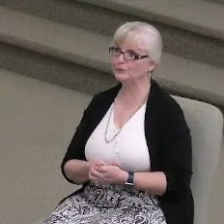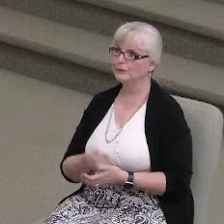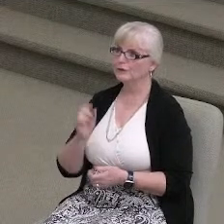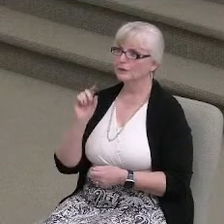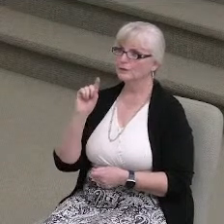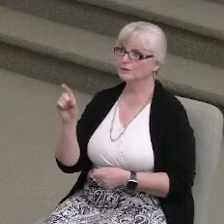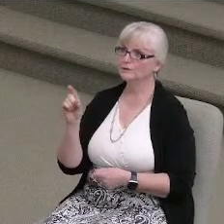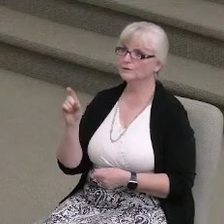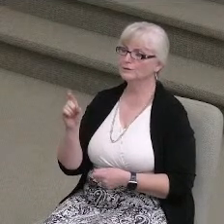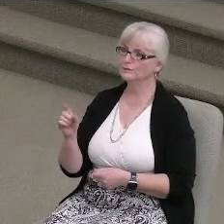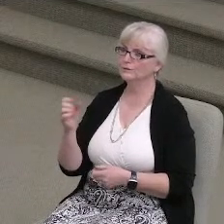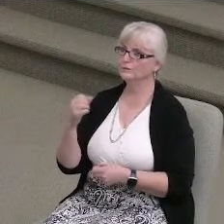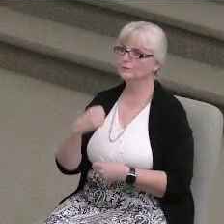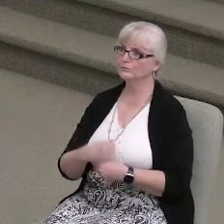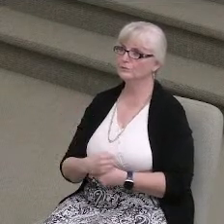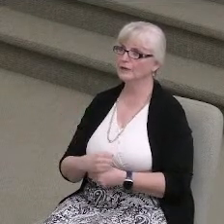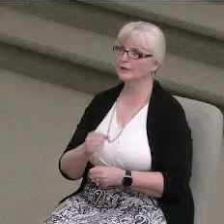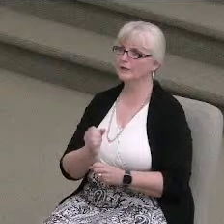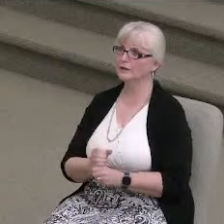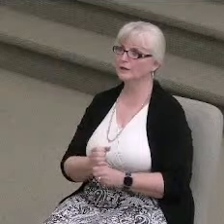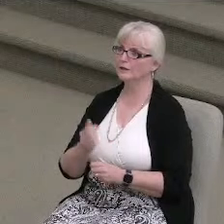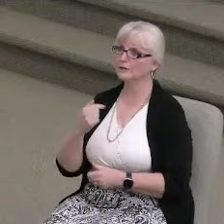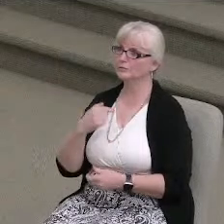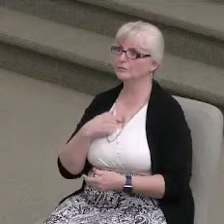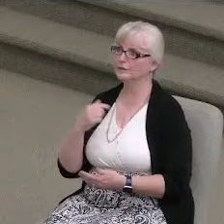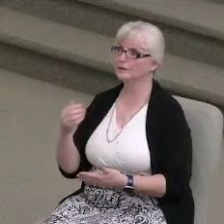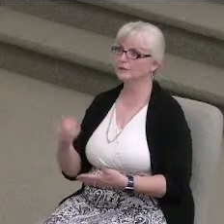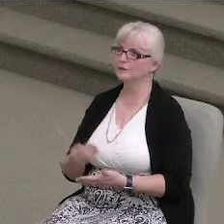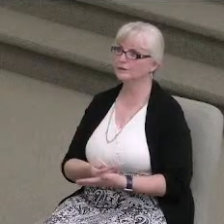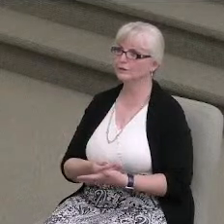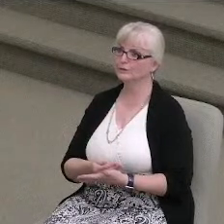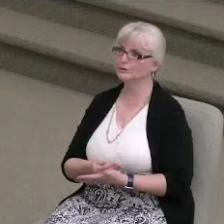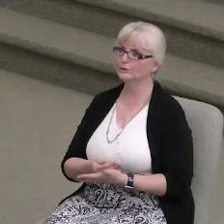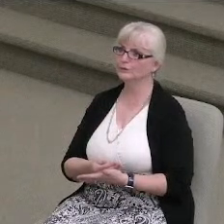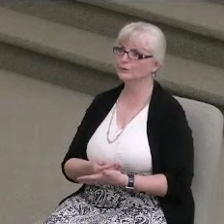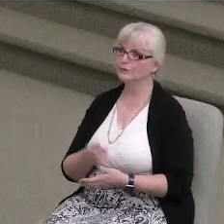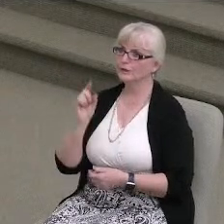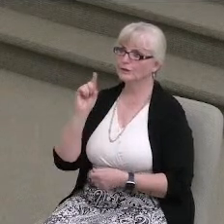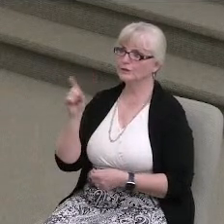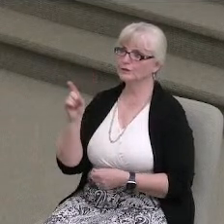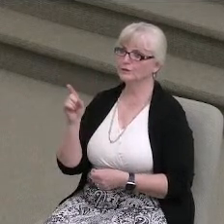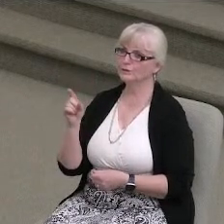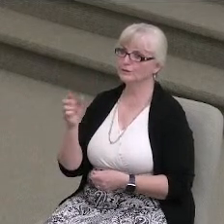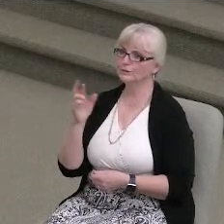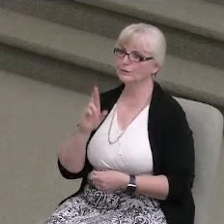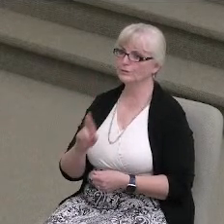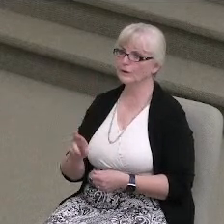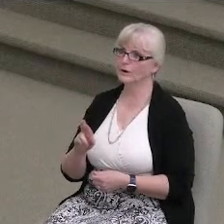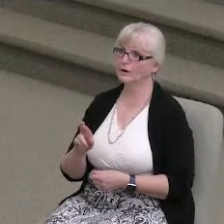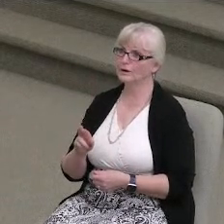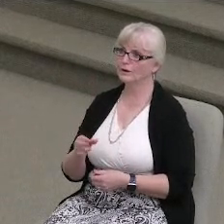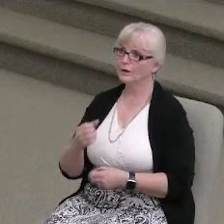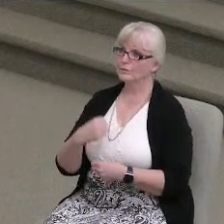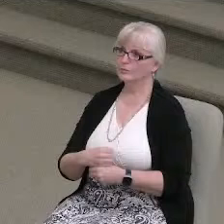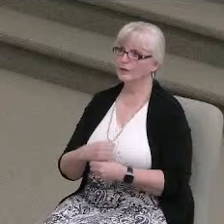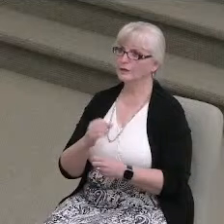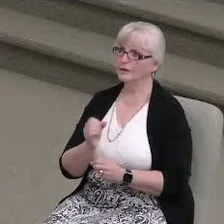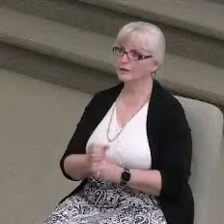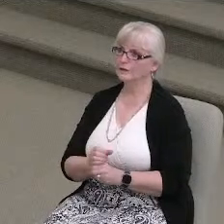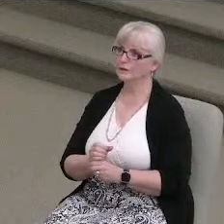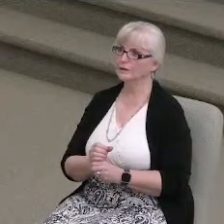us. You make beautiful things. You make